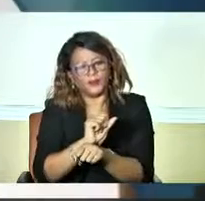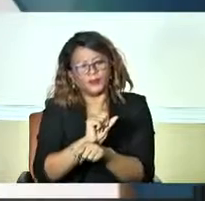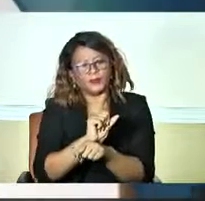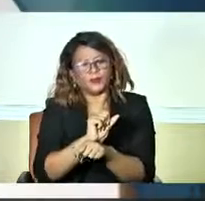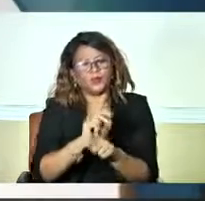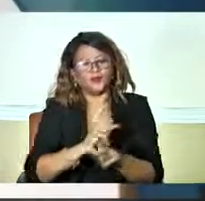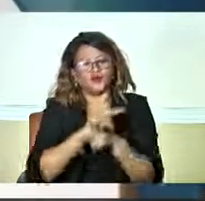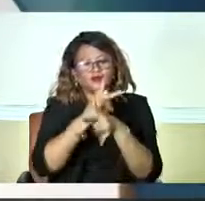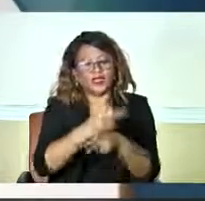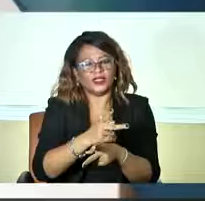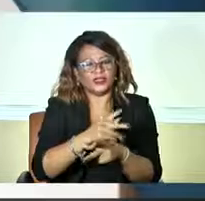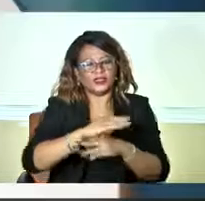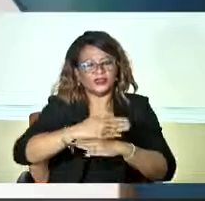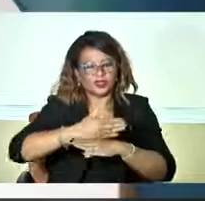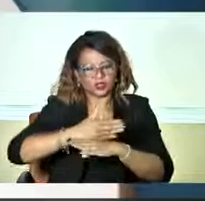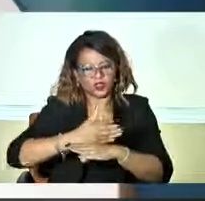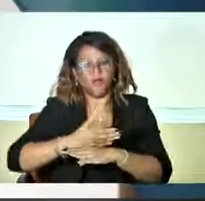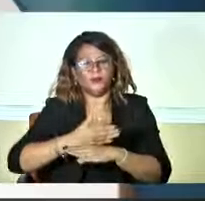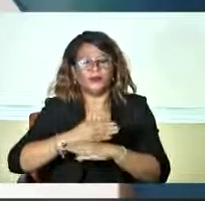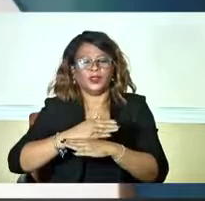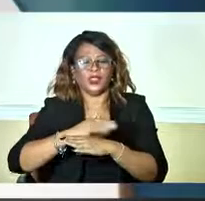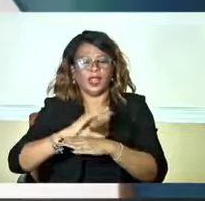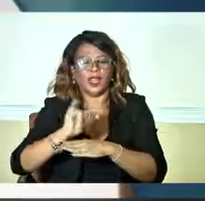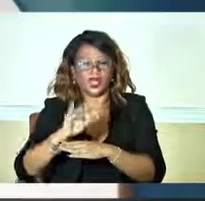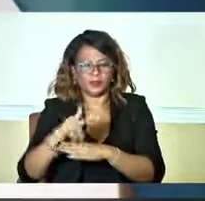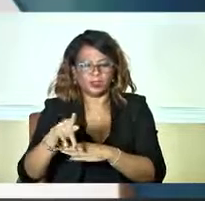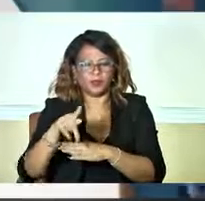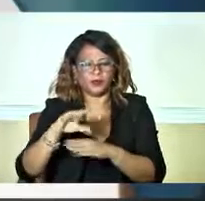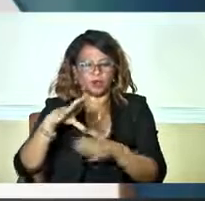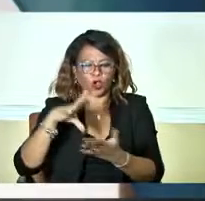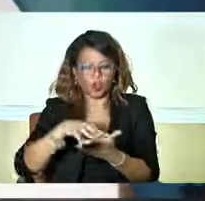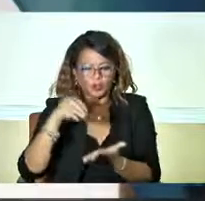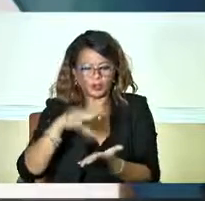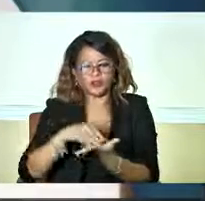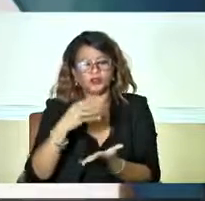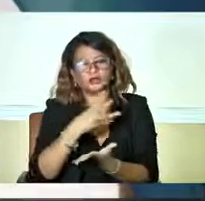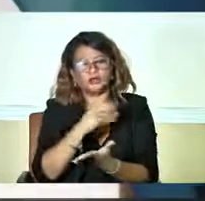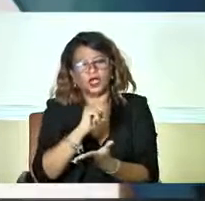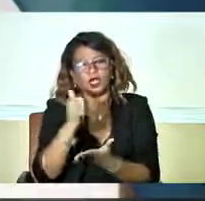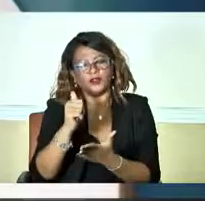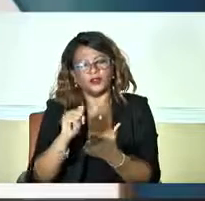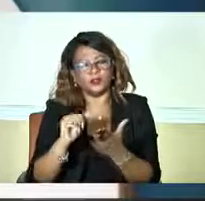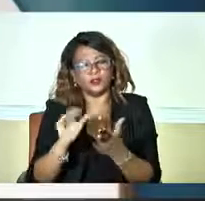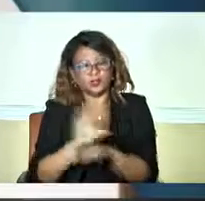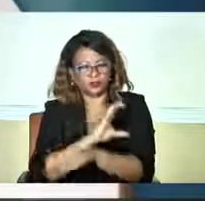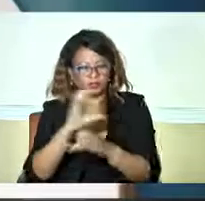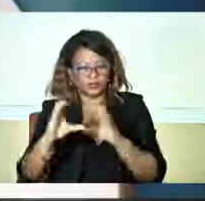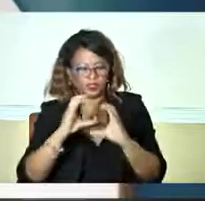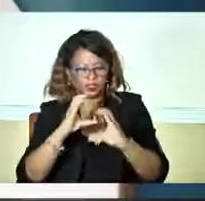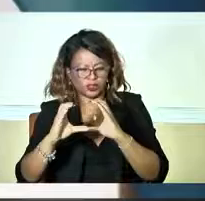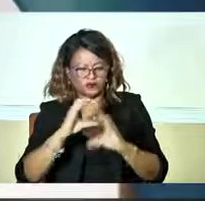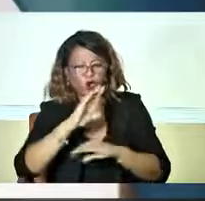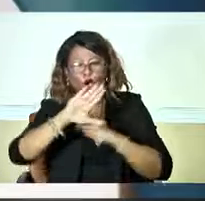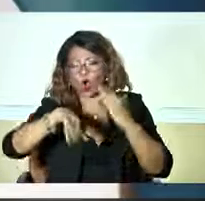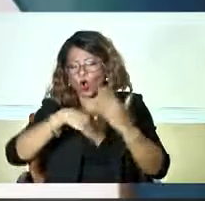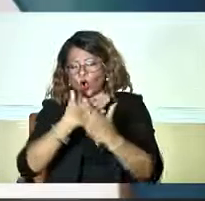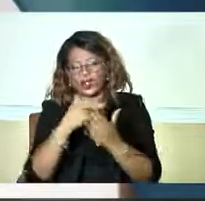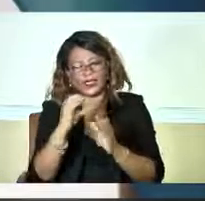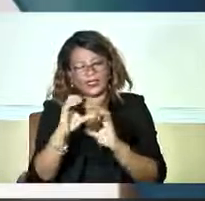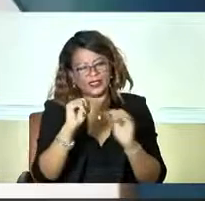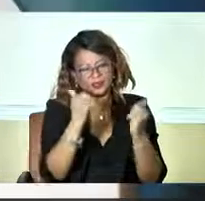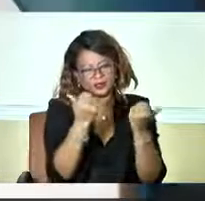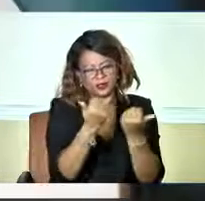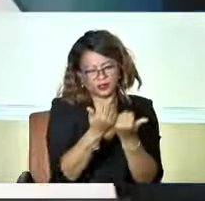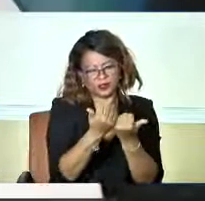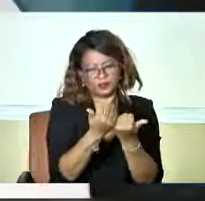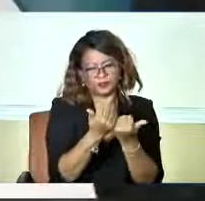providing desktops, laptop equipment, copiers, and other communication equipment for all our agencies.